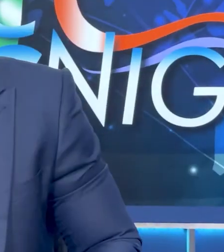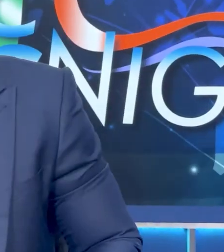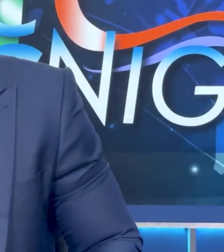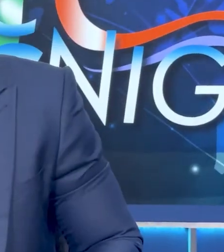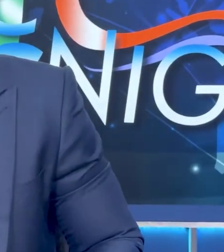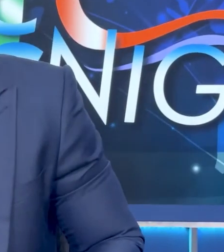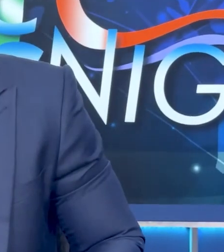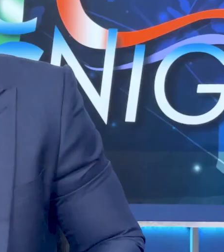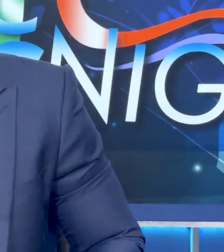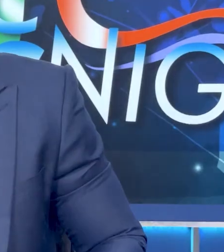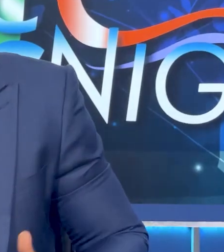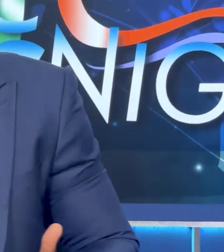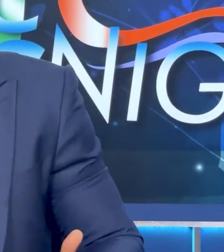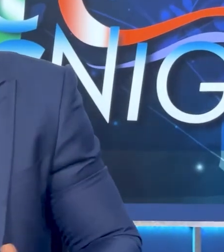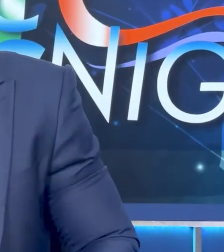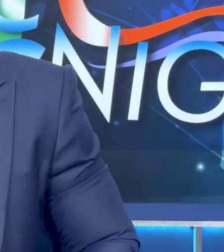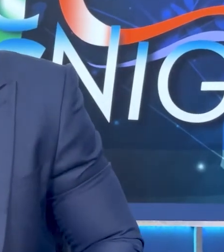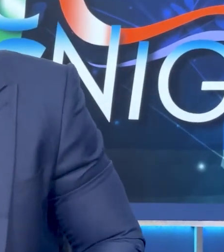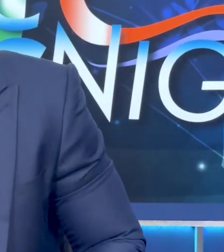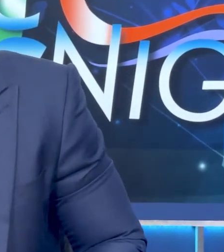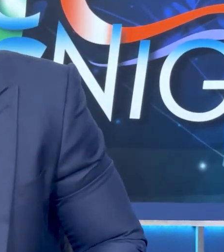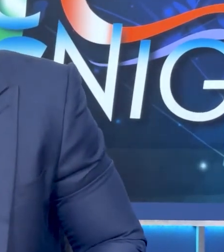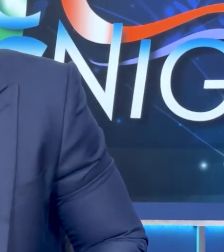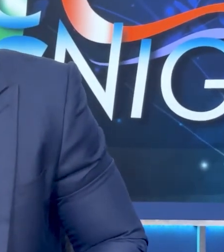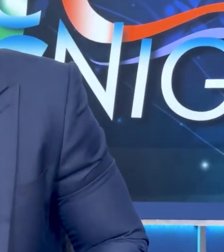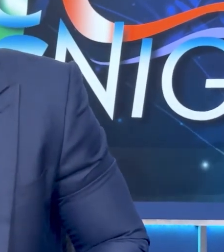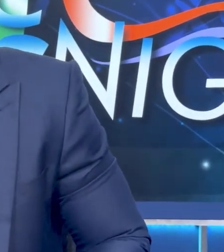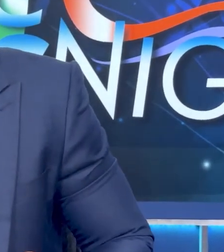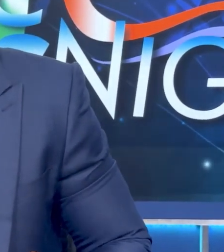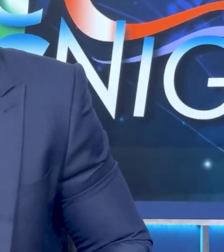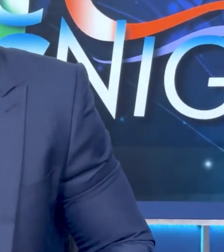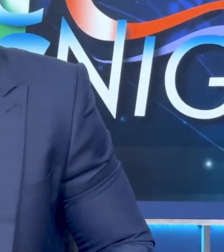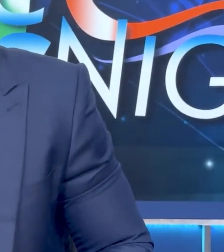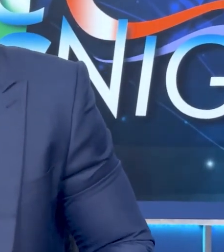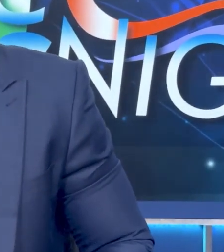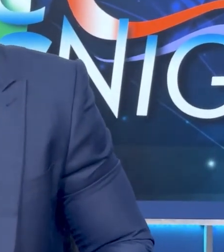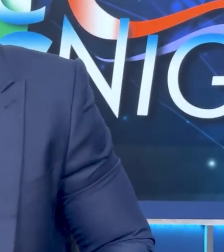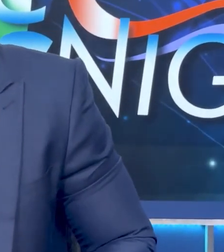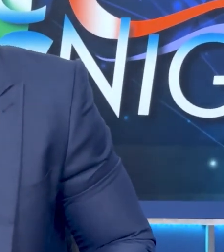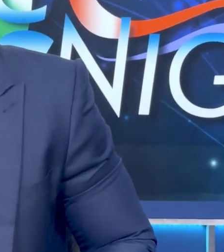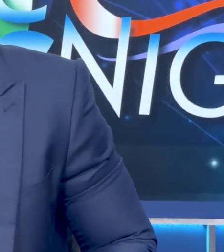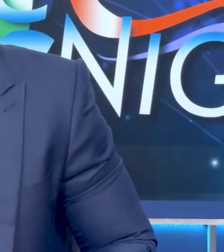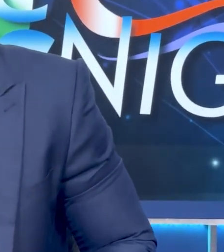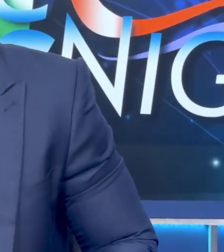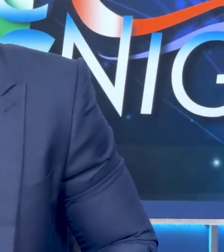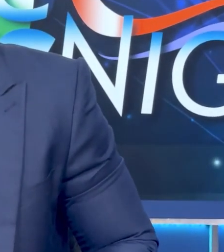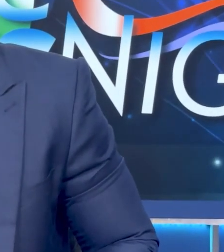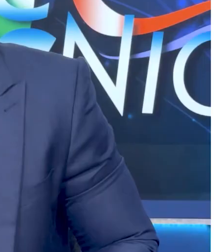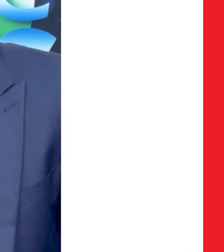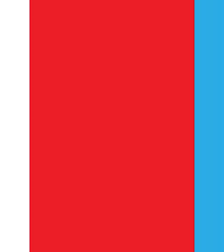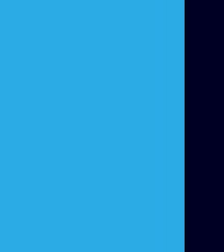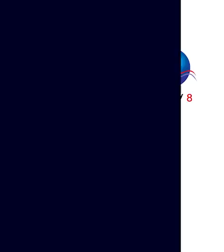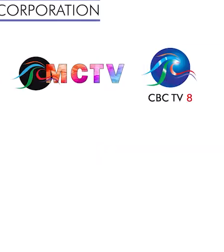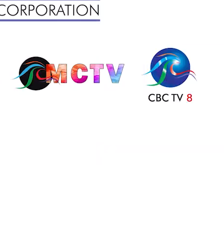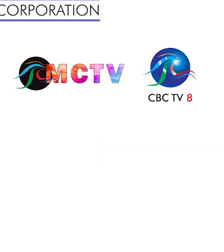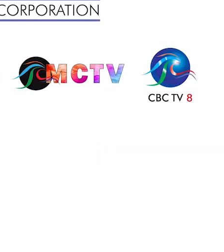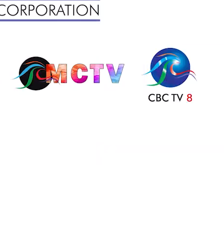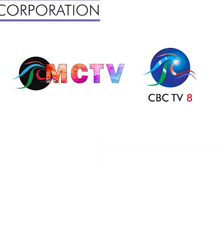Thanks for visiting us. Now, if you want to see more stories like this one, like and subscribe to our YouTube